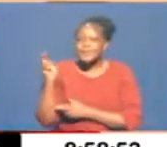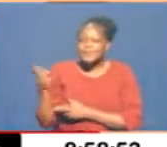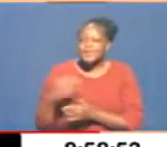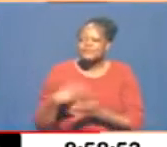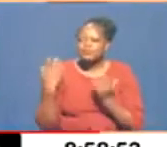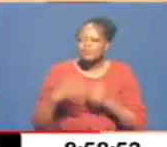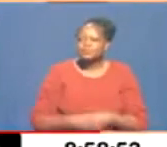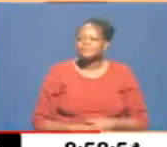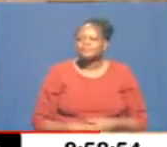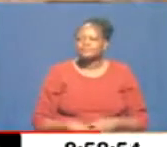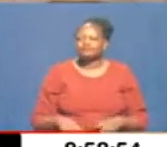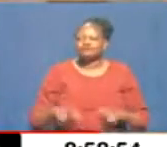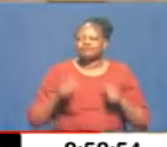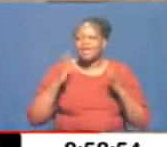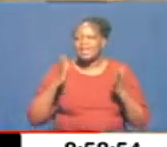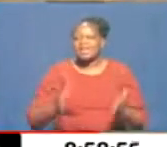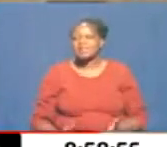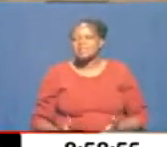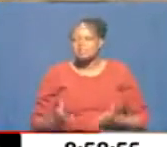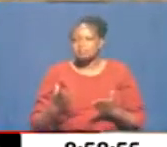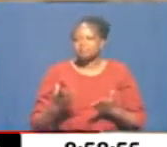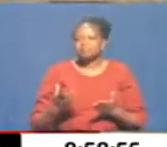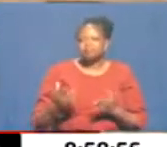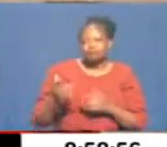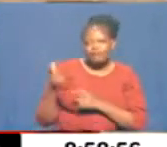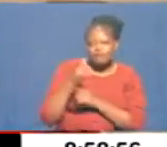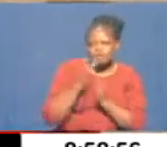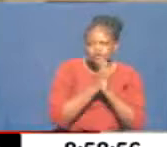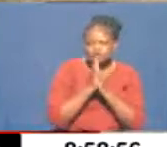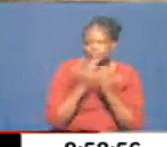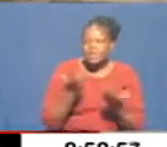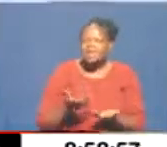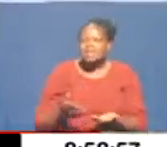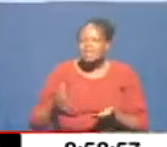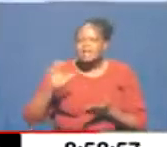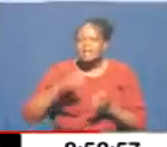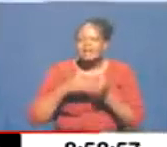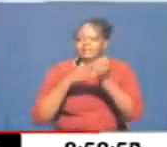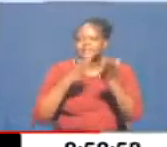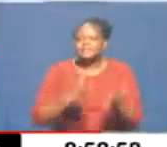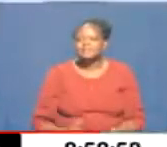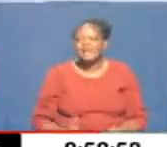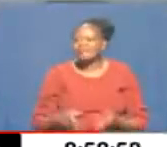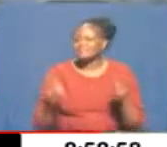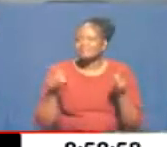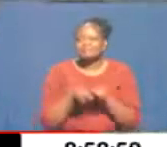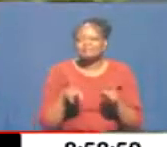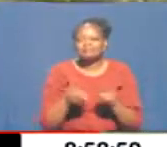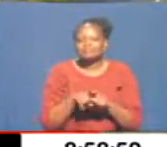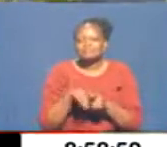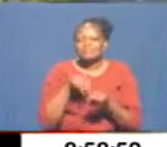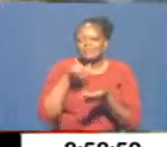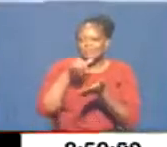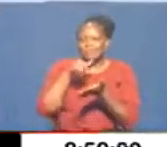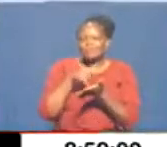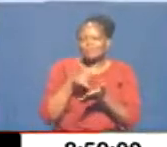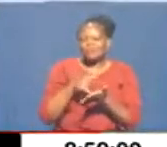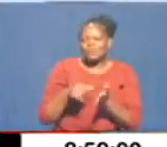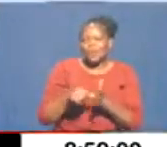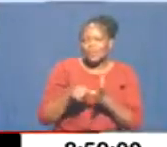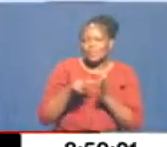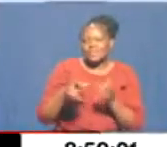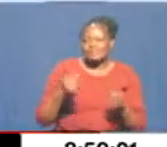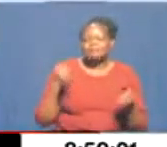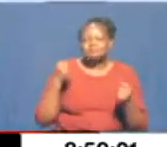Journalists covering the story and local leaders who were assessing the situation were caught up in the shootout. The attack happened as